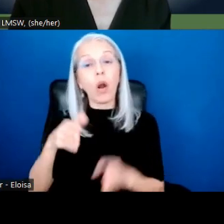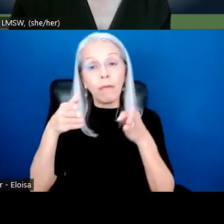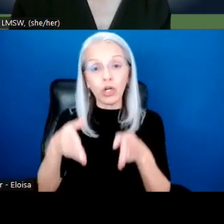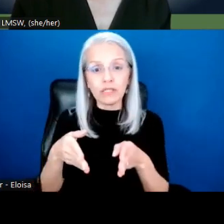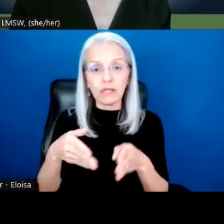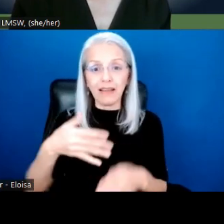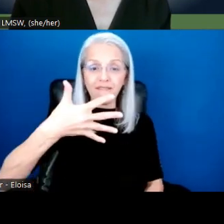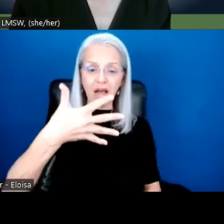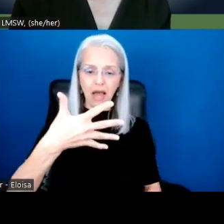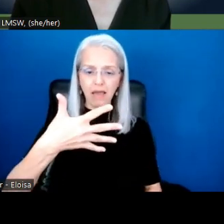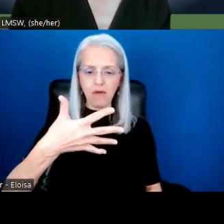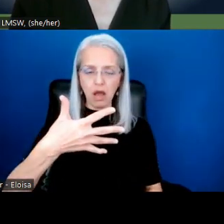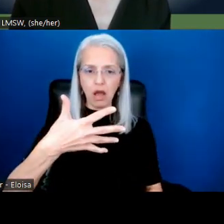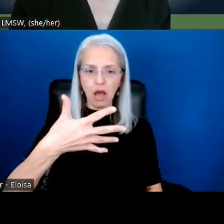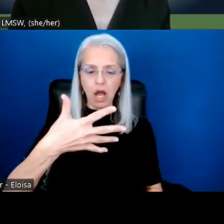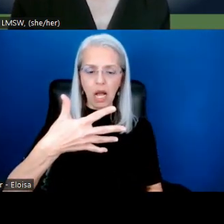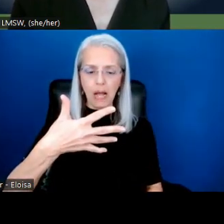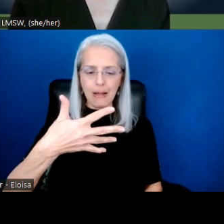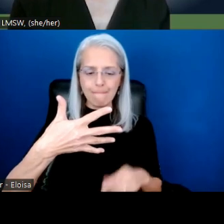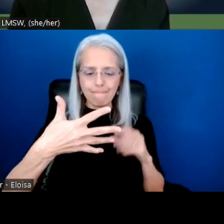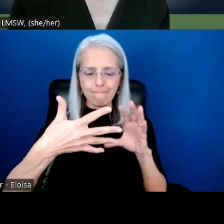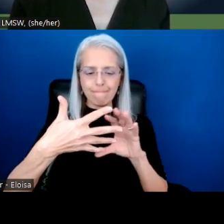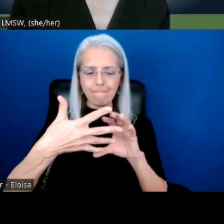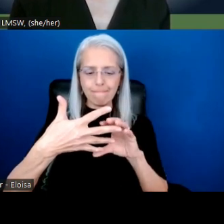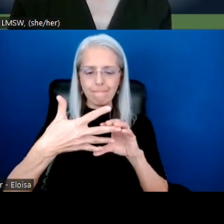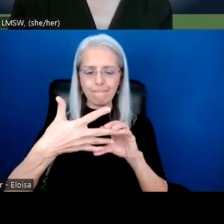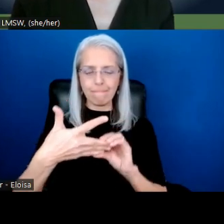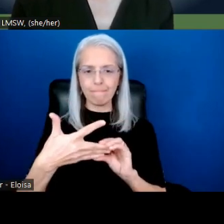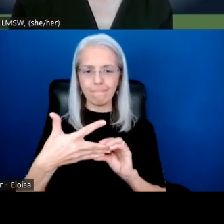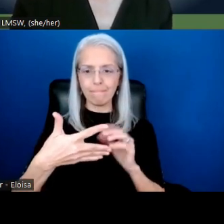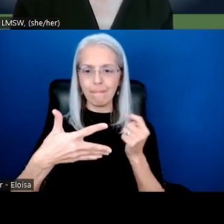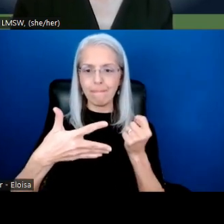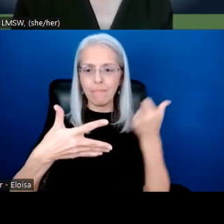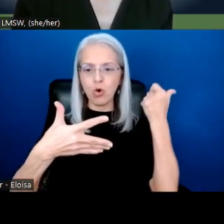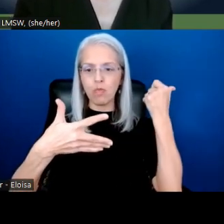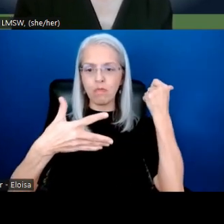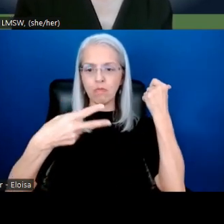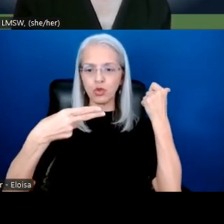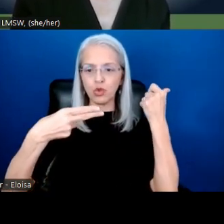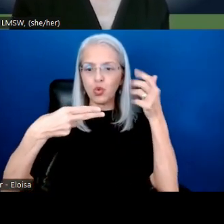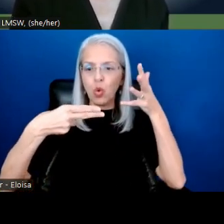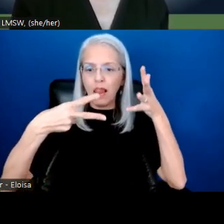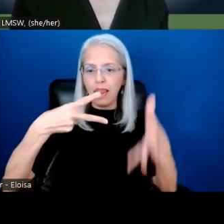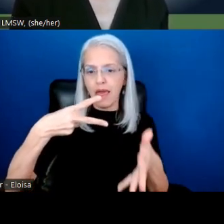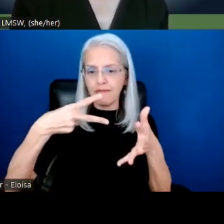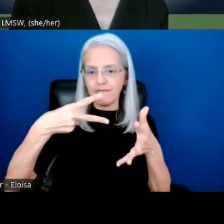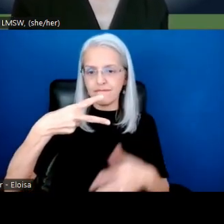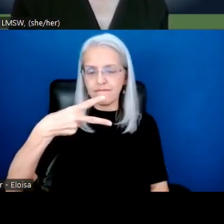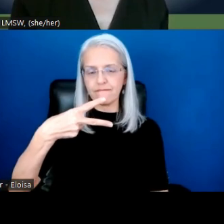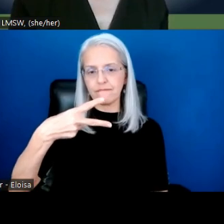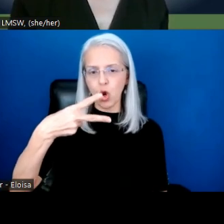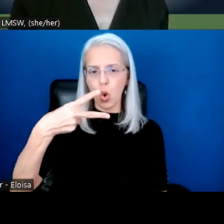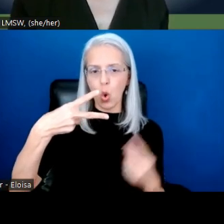again. So you have to cross off 3 items off that list